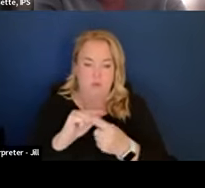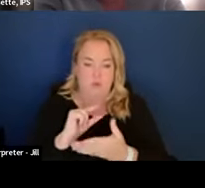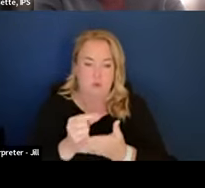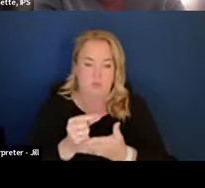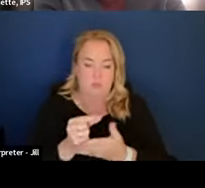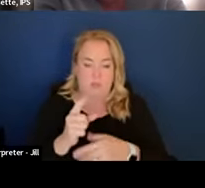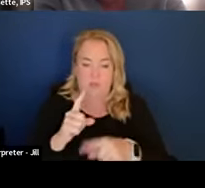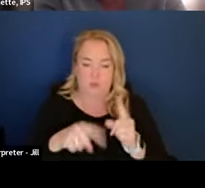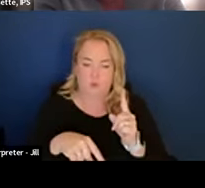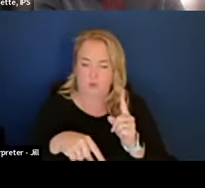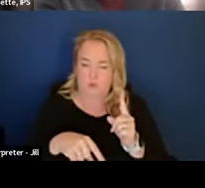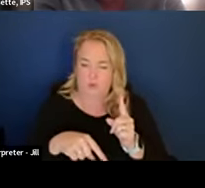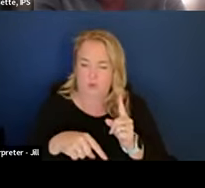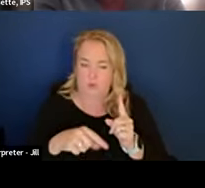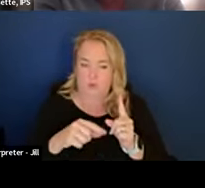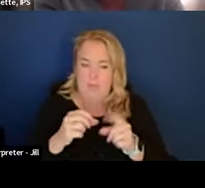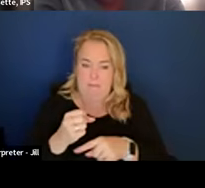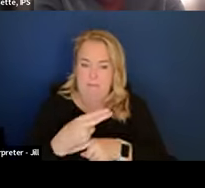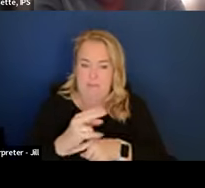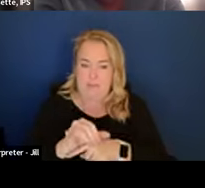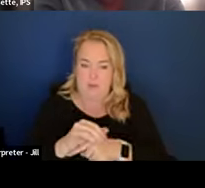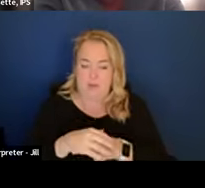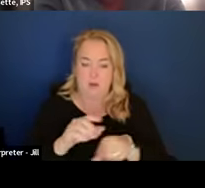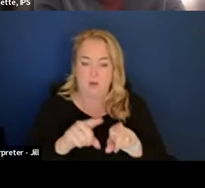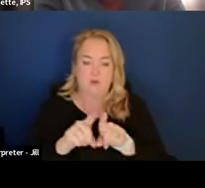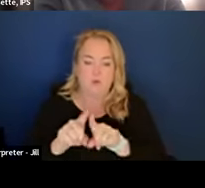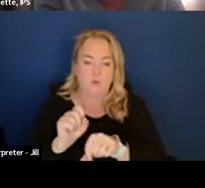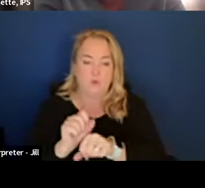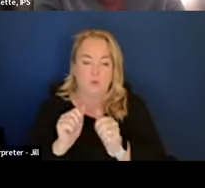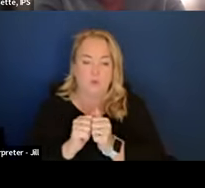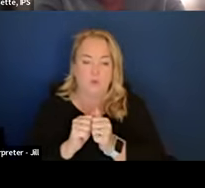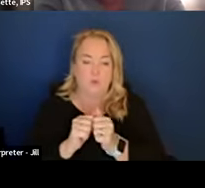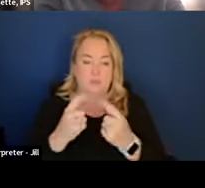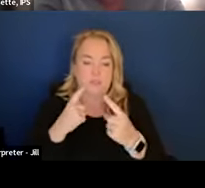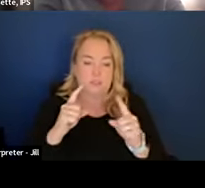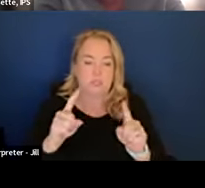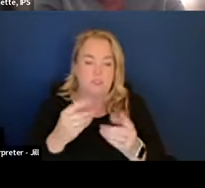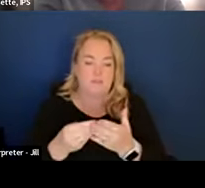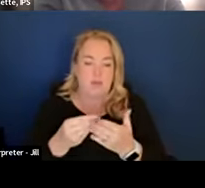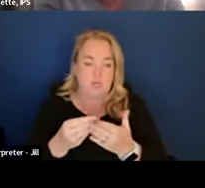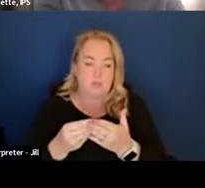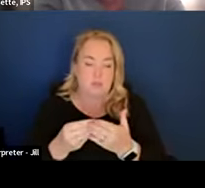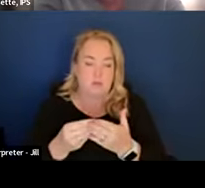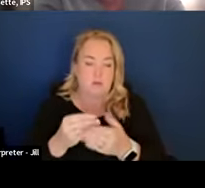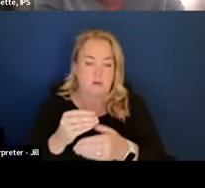You can't beat that. Pathway. I'm also working with College Success Fund where